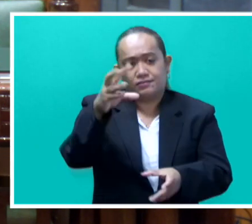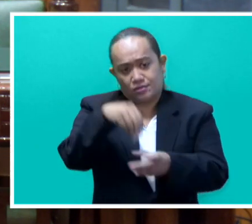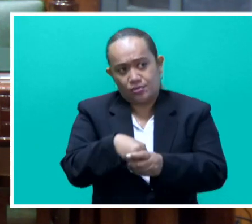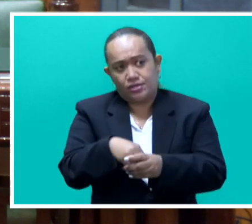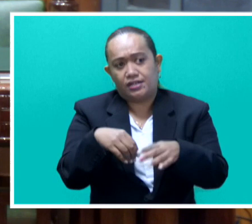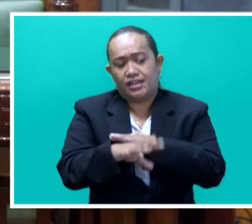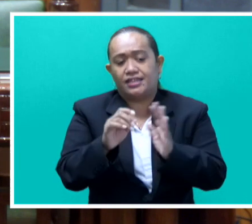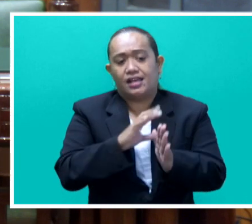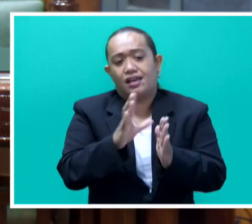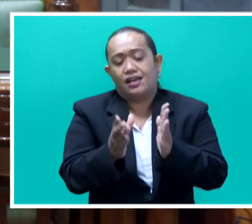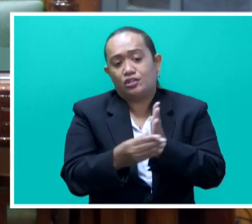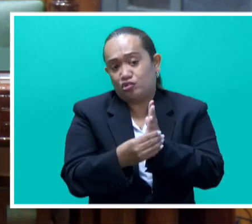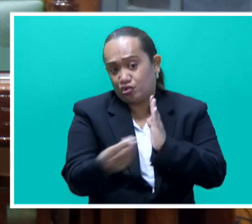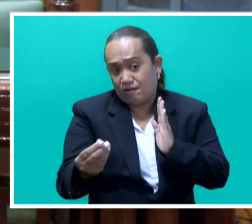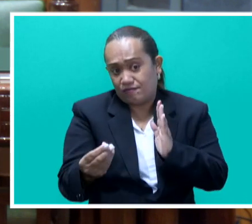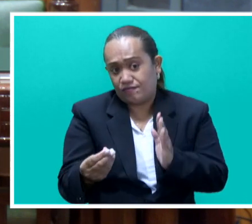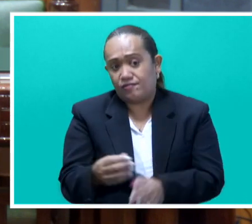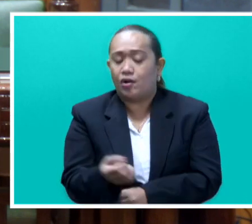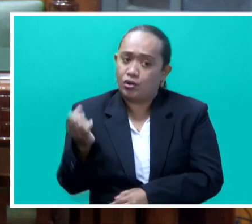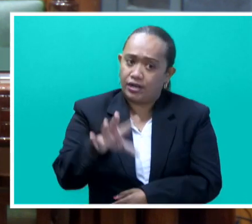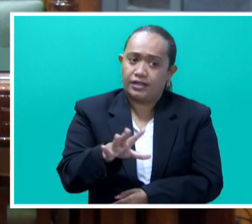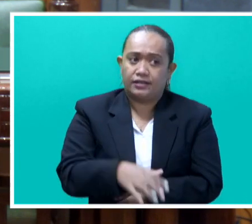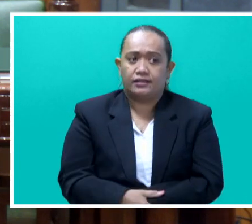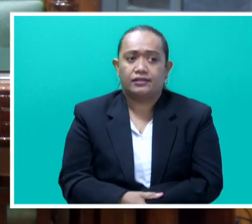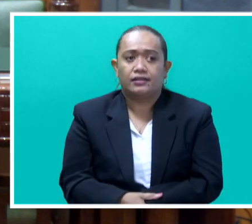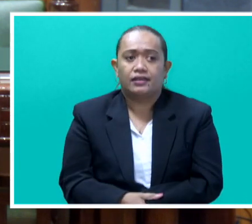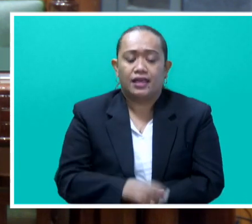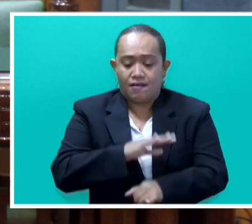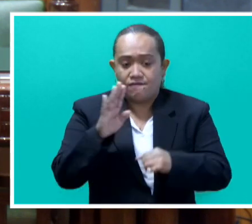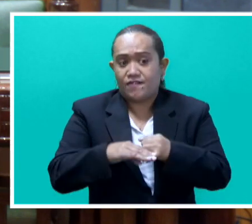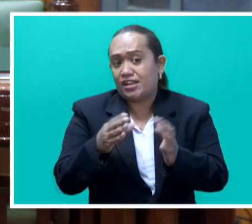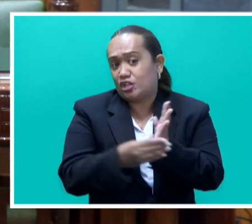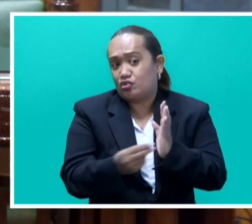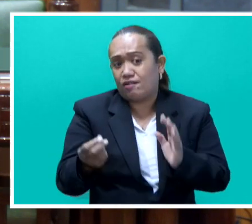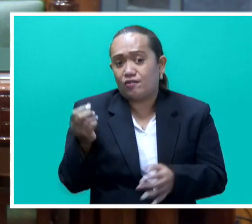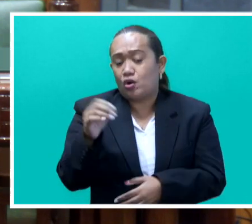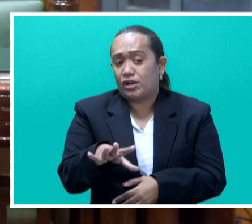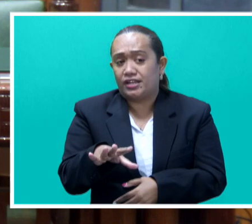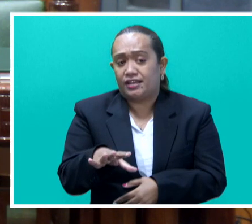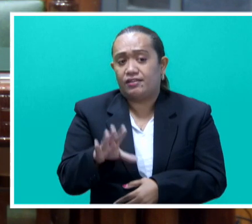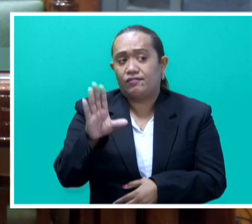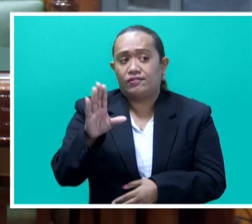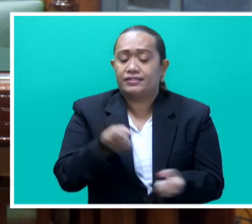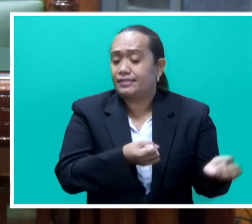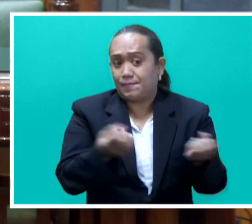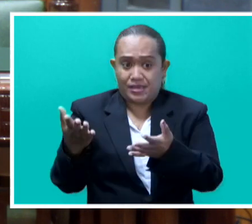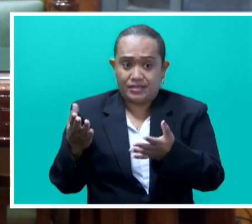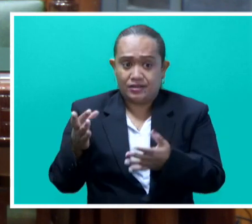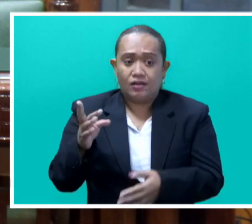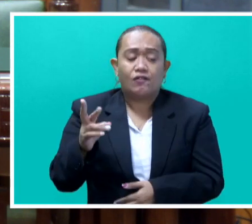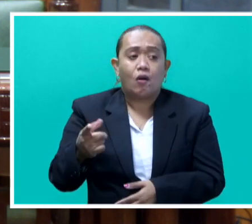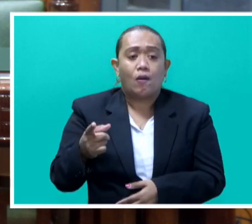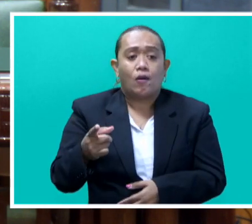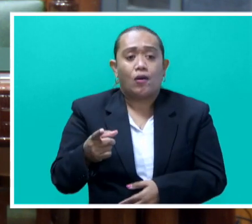final draft. Mr. Speaker, sir, the final draft of the revised Town Planning Act has been submitted to the Office of the Solicitor